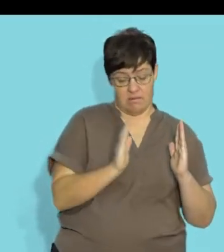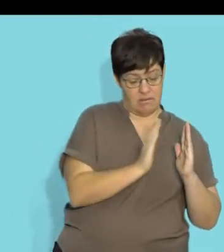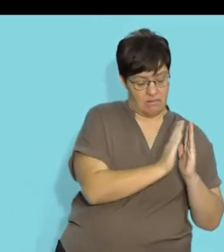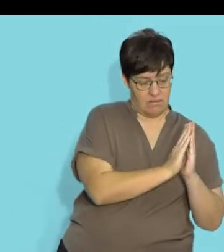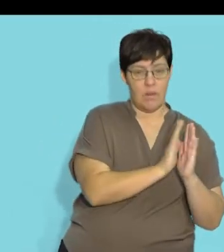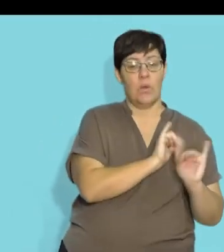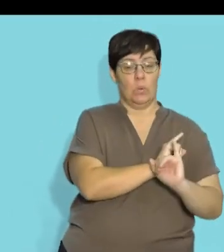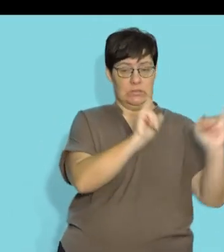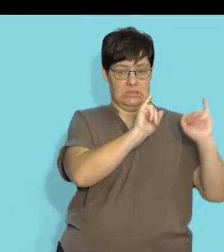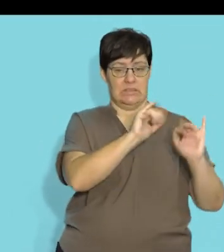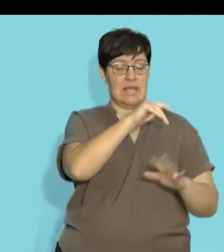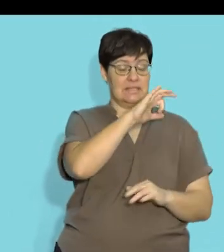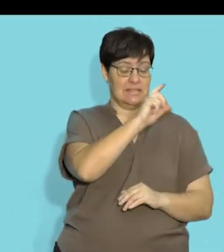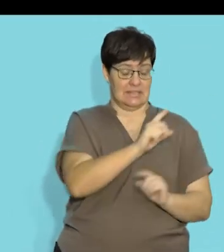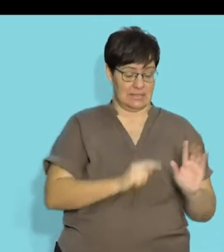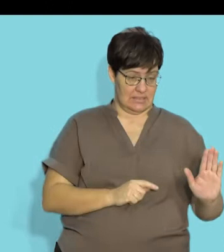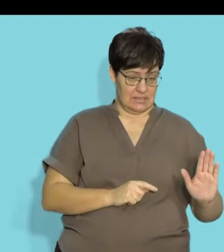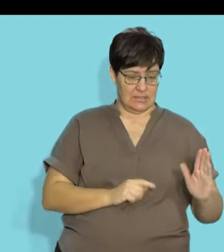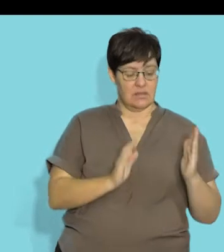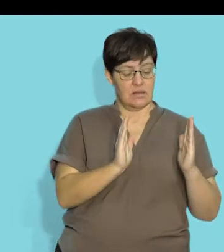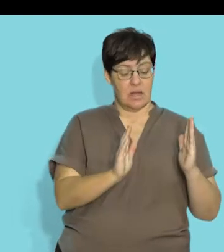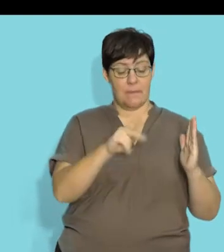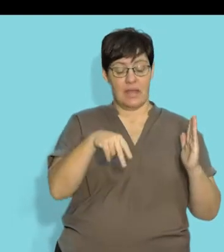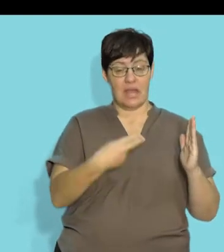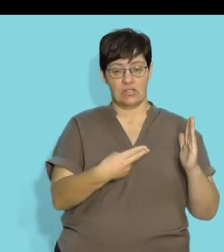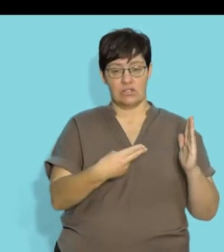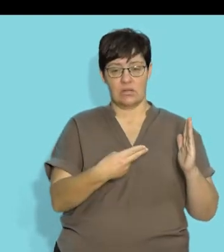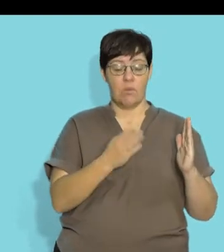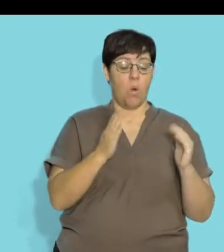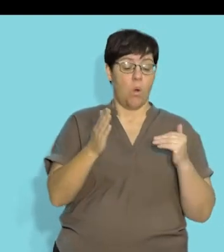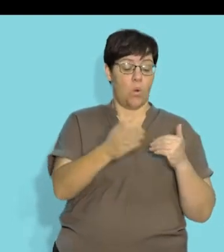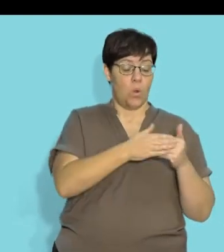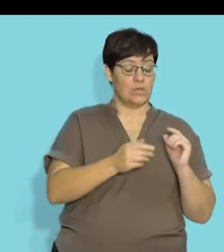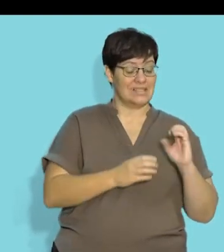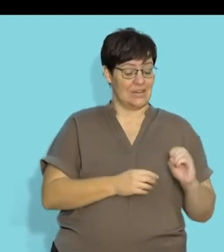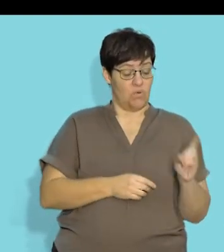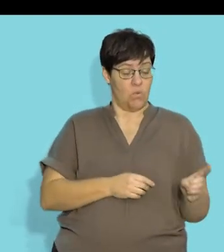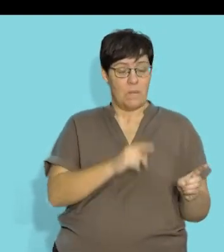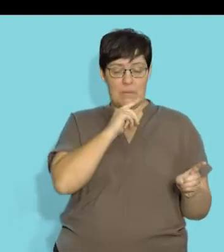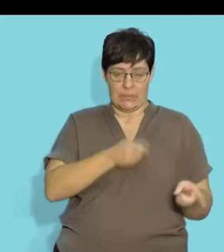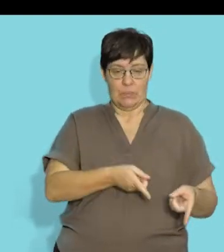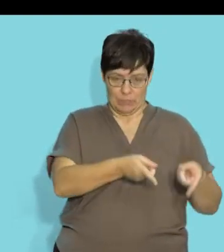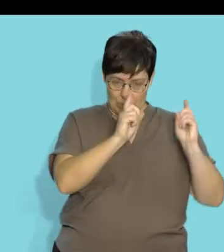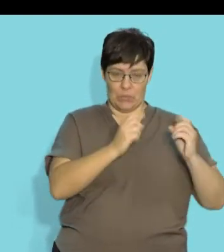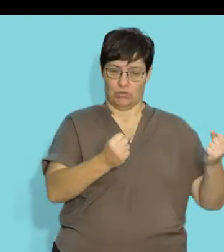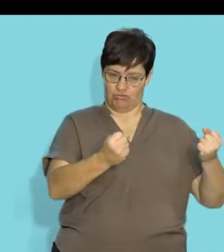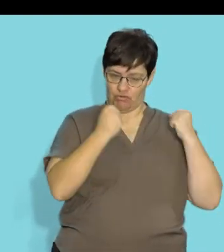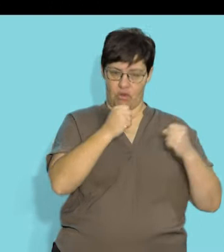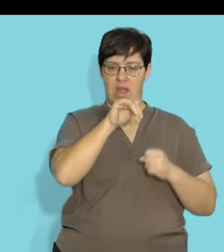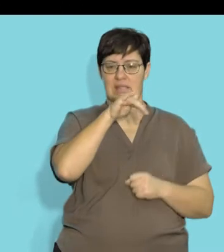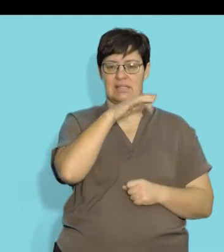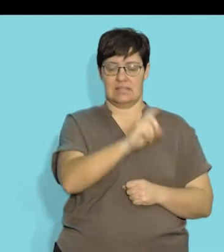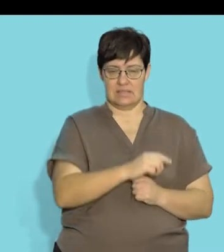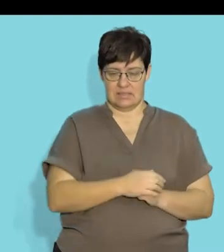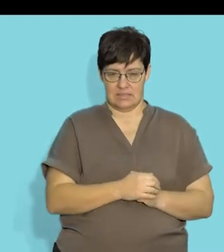7 to 0. So a substance whose pH is closer to 0 is a stronger